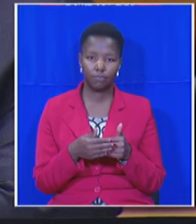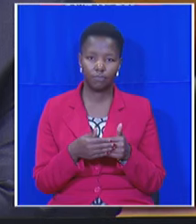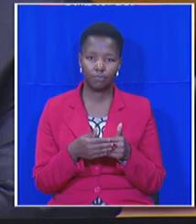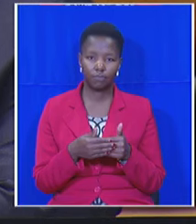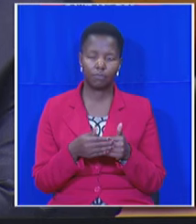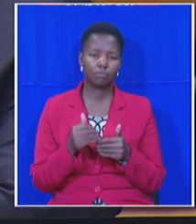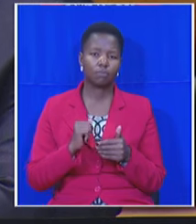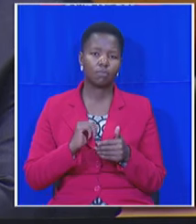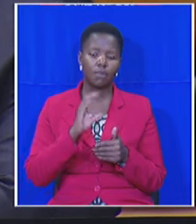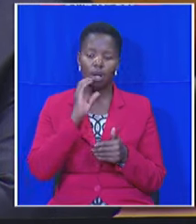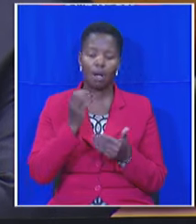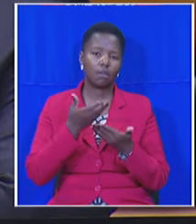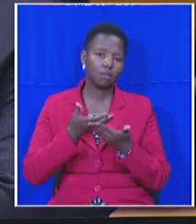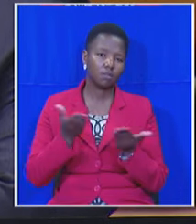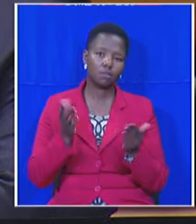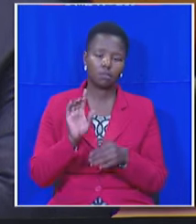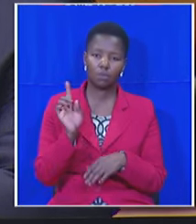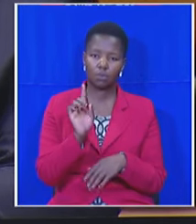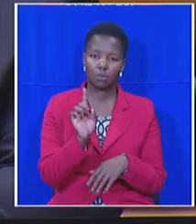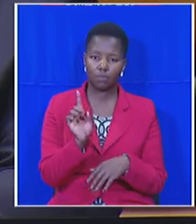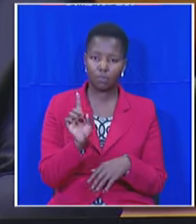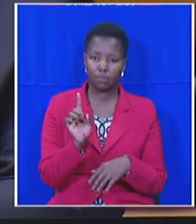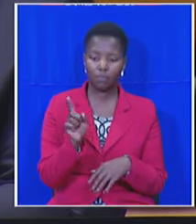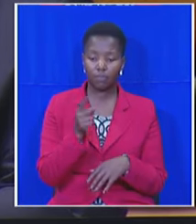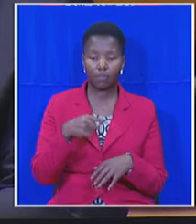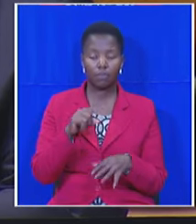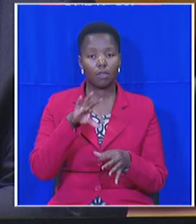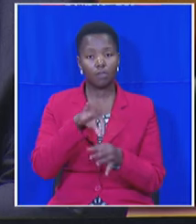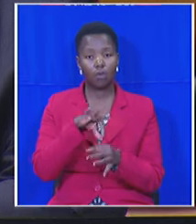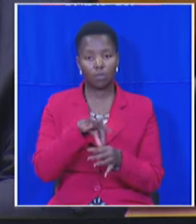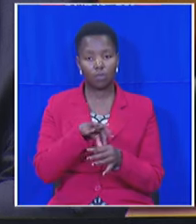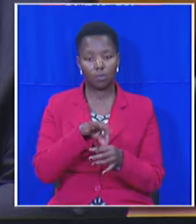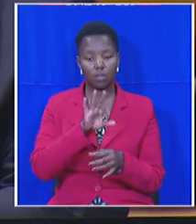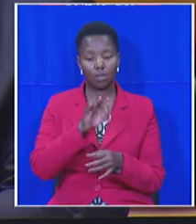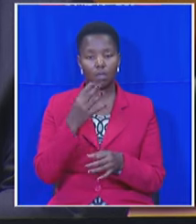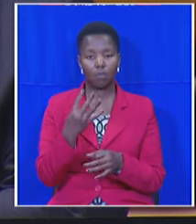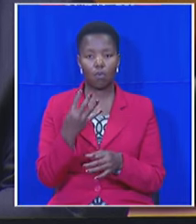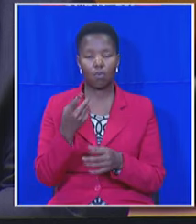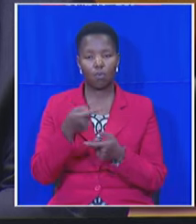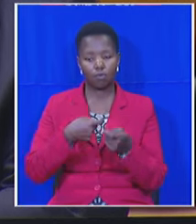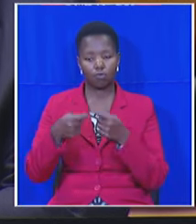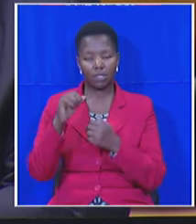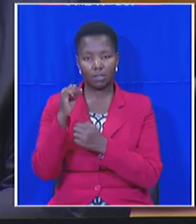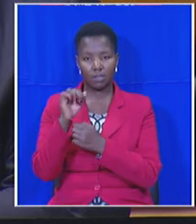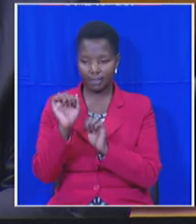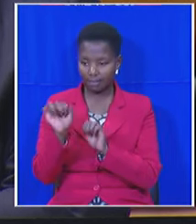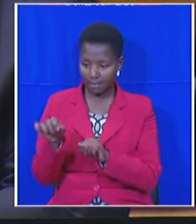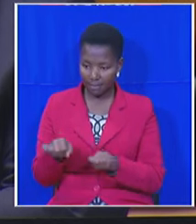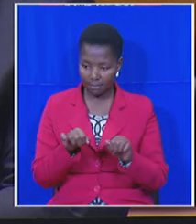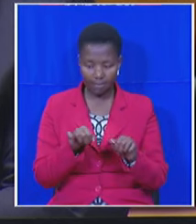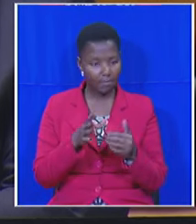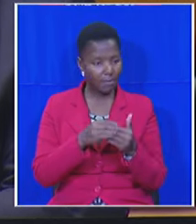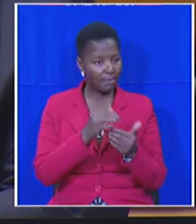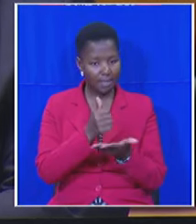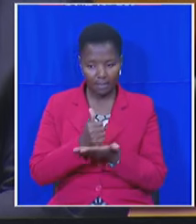The question before the House is that the vote 34, Trade and Industry, be agreed to. Are all members on